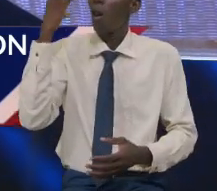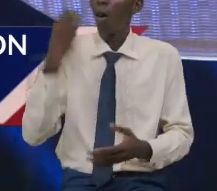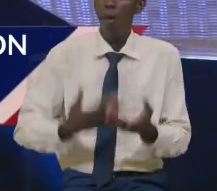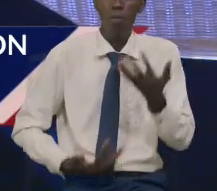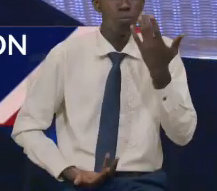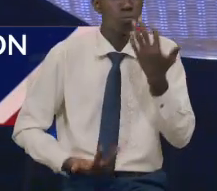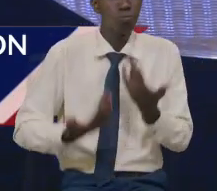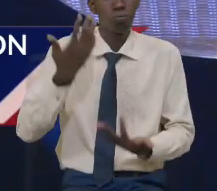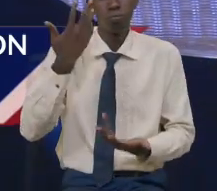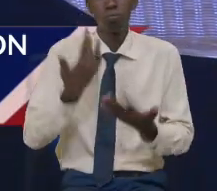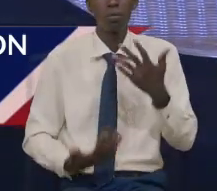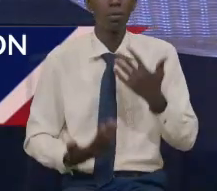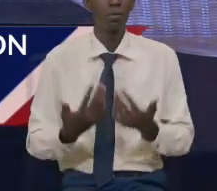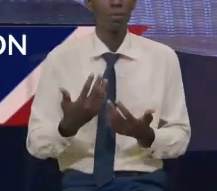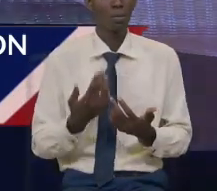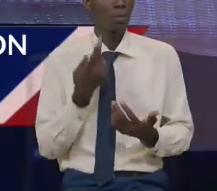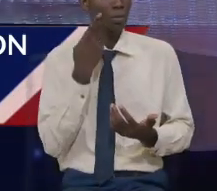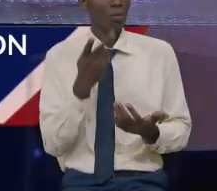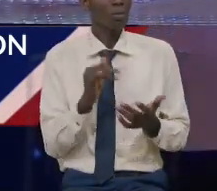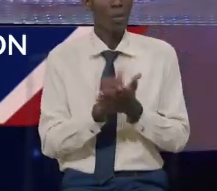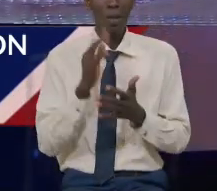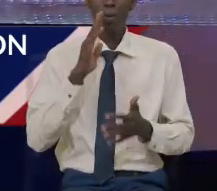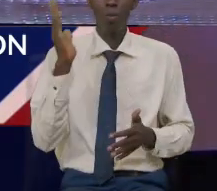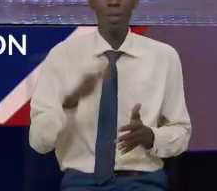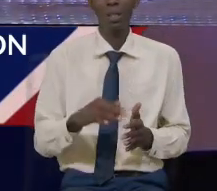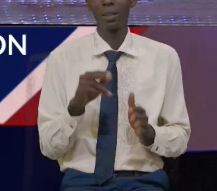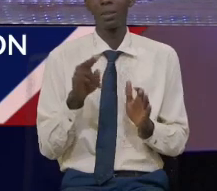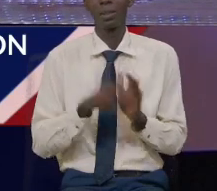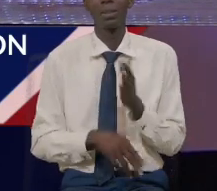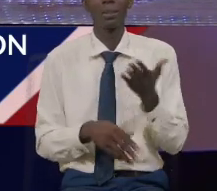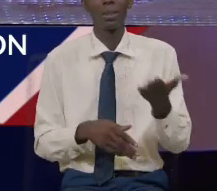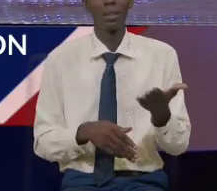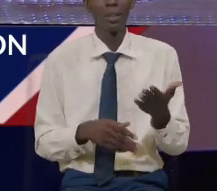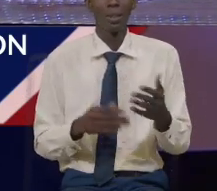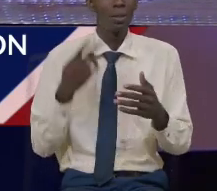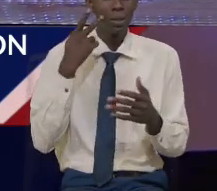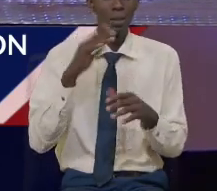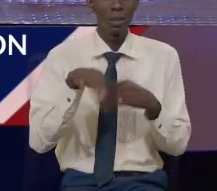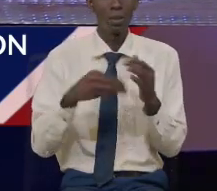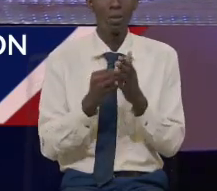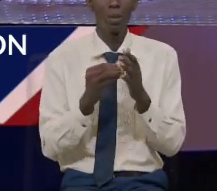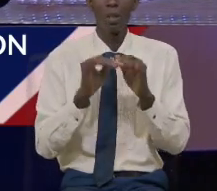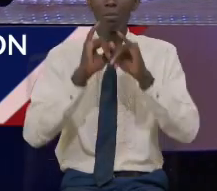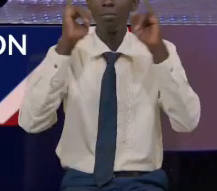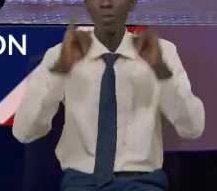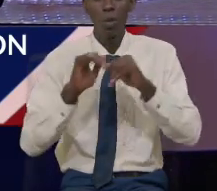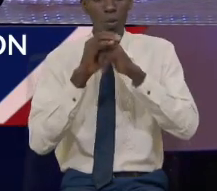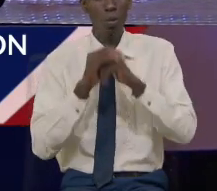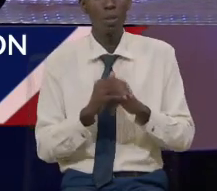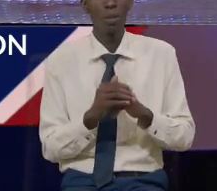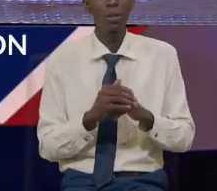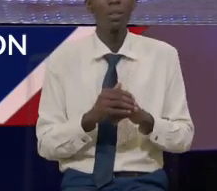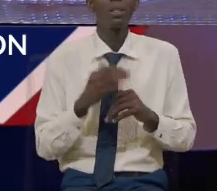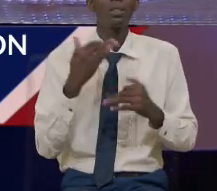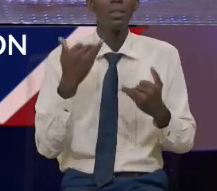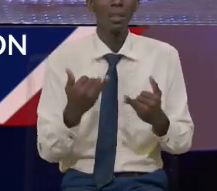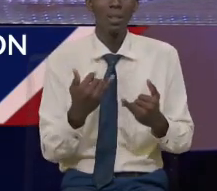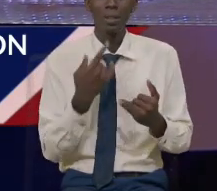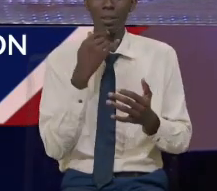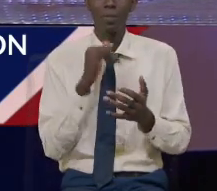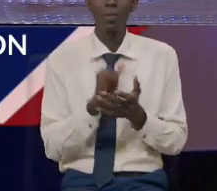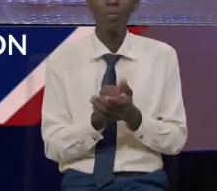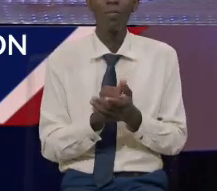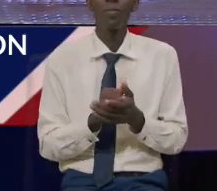at his wickedness. Look at his idolatry. After all that confession, be very slow